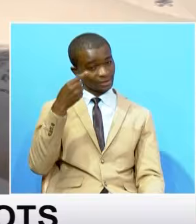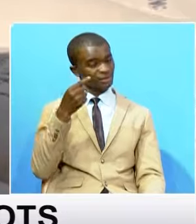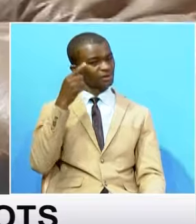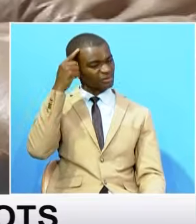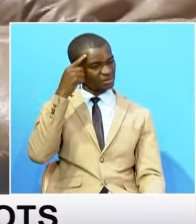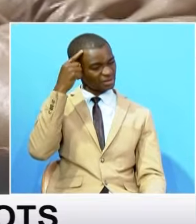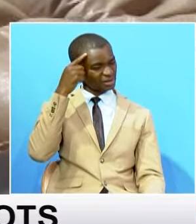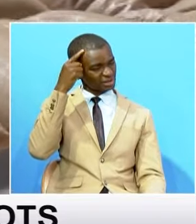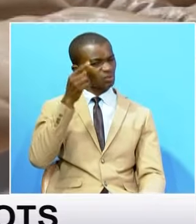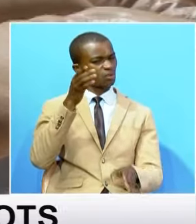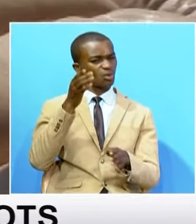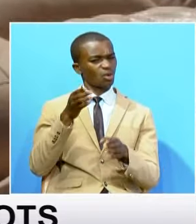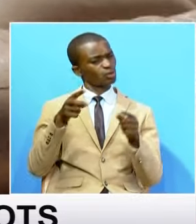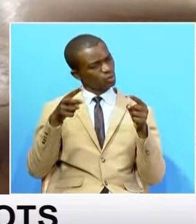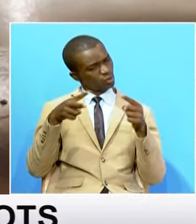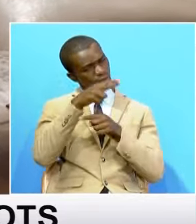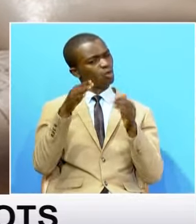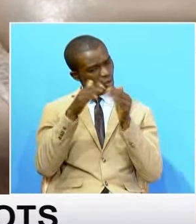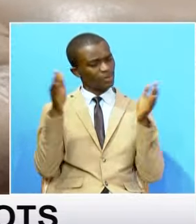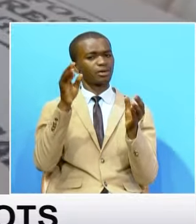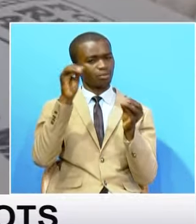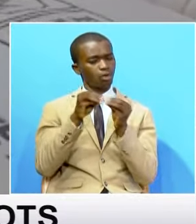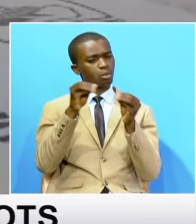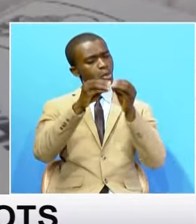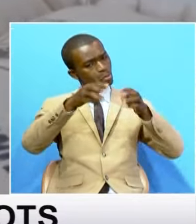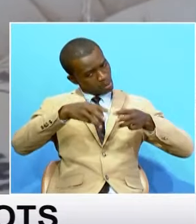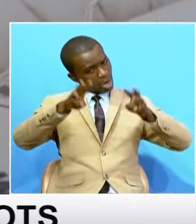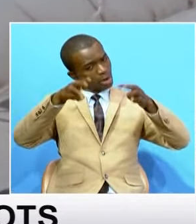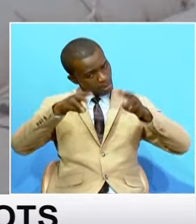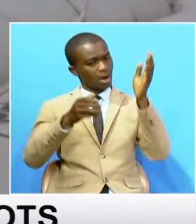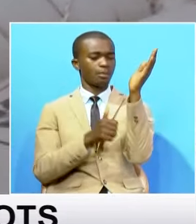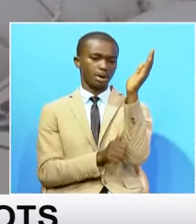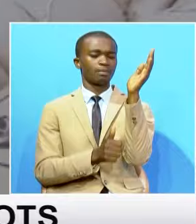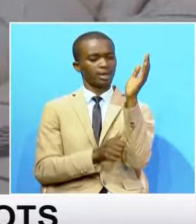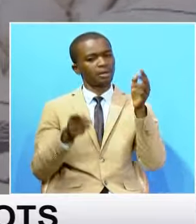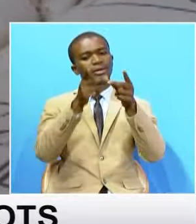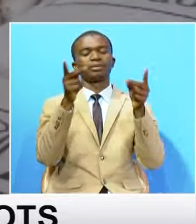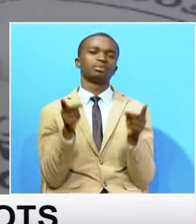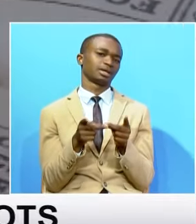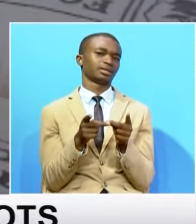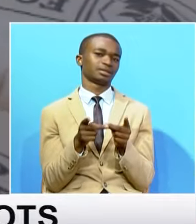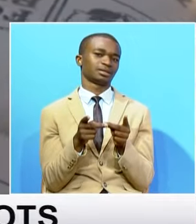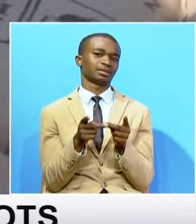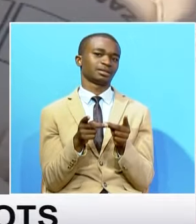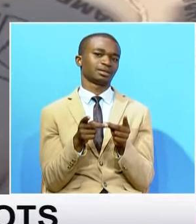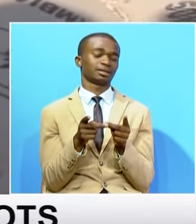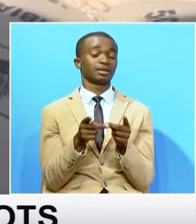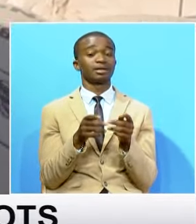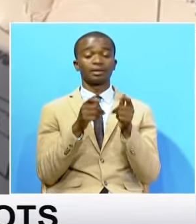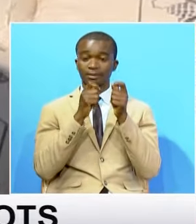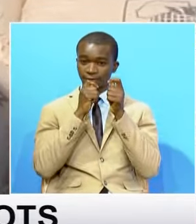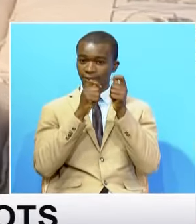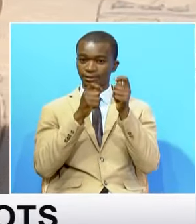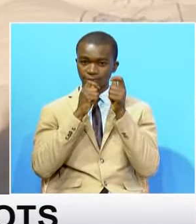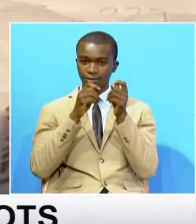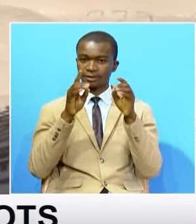depots in strategic points, and Konkola Depot in Magoe constituency is one of them. Mazabuka District Commissioner Oliver Mulomba